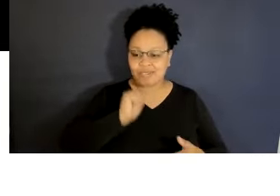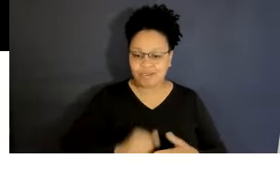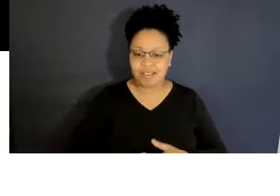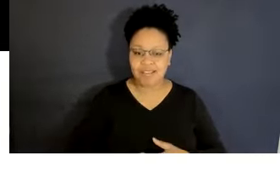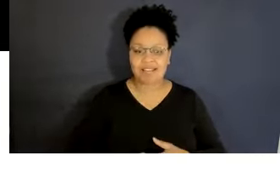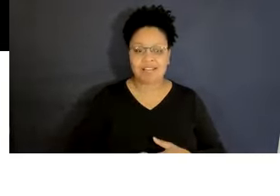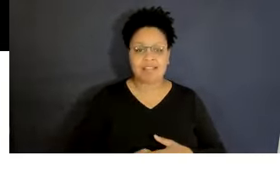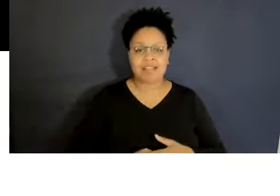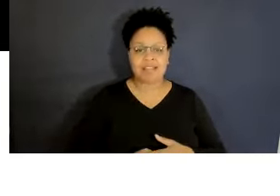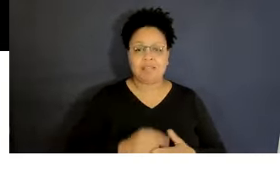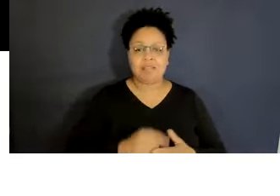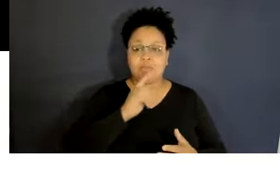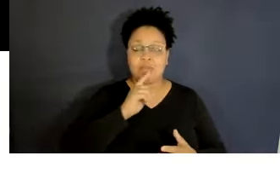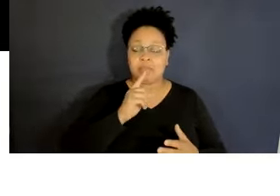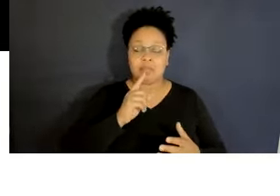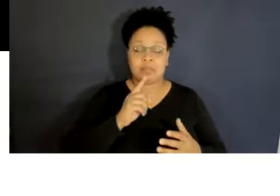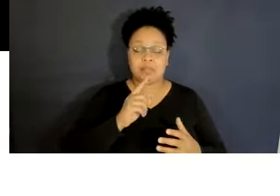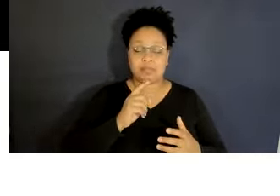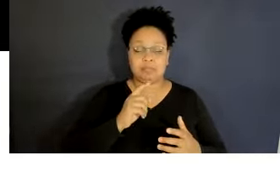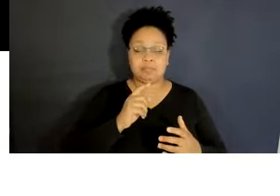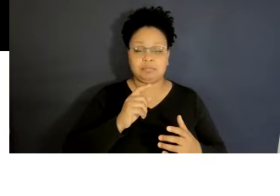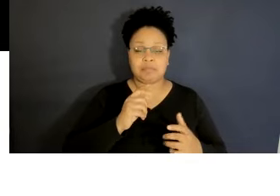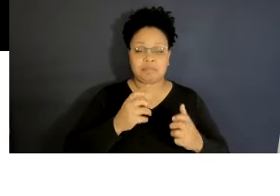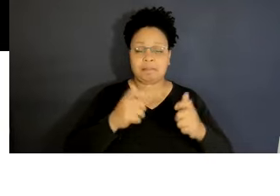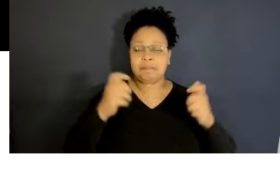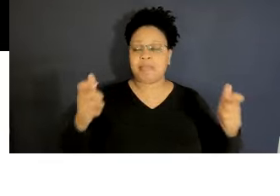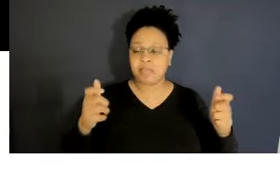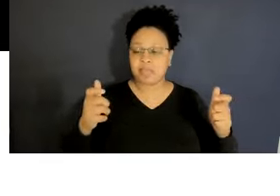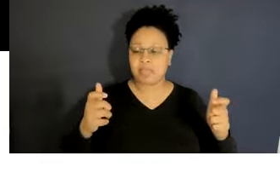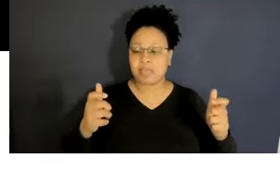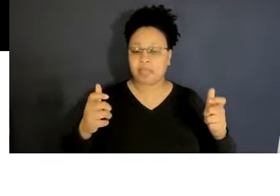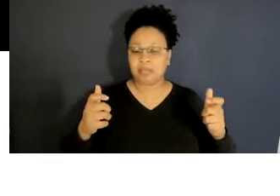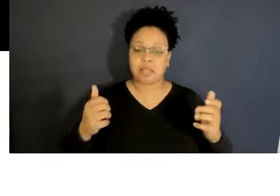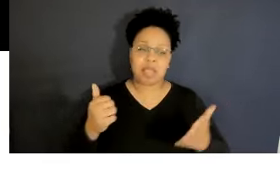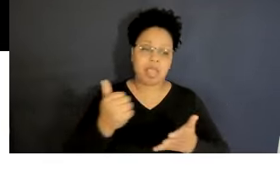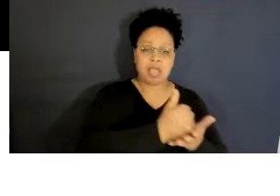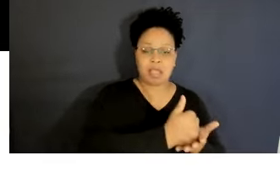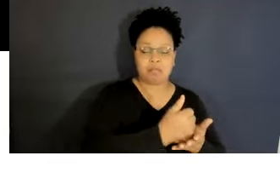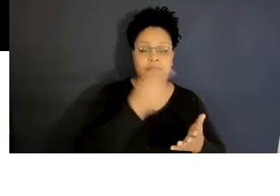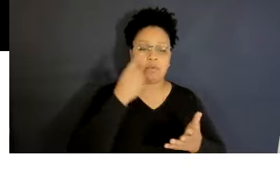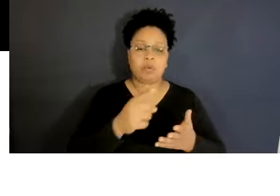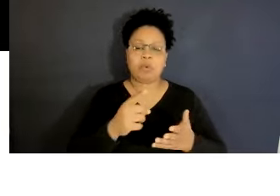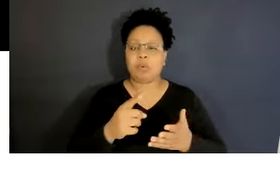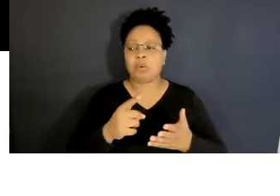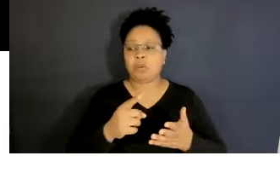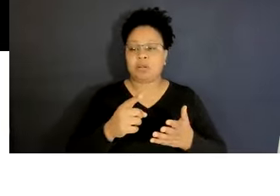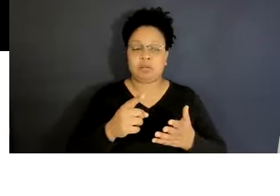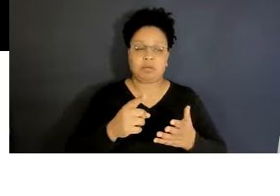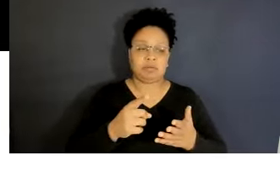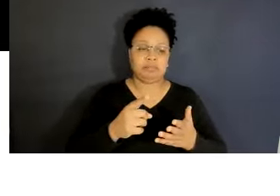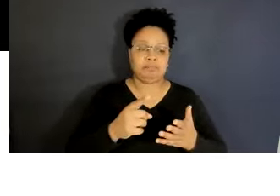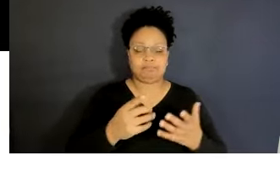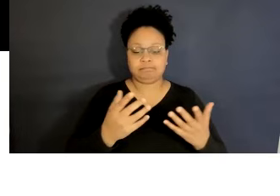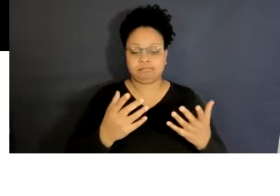is a big contributor to what self-advocacy movement we have